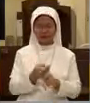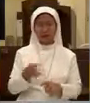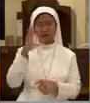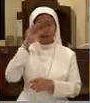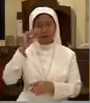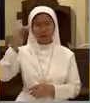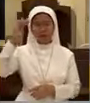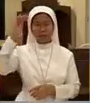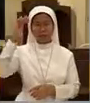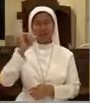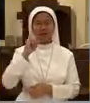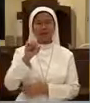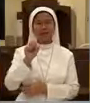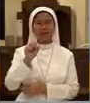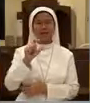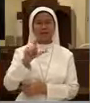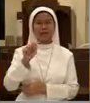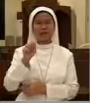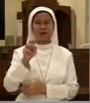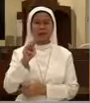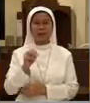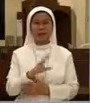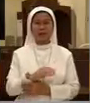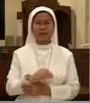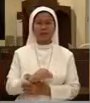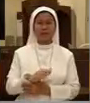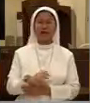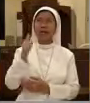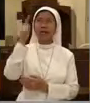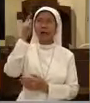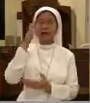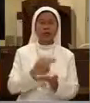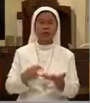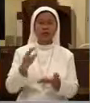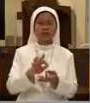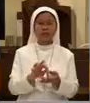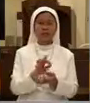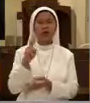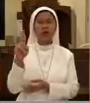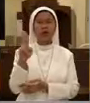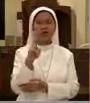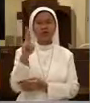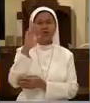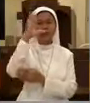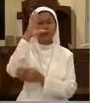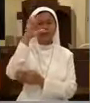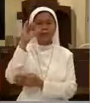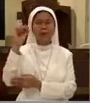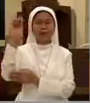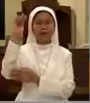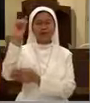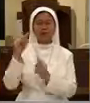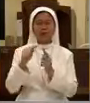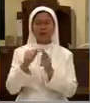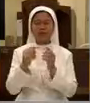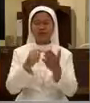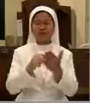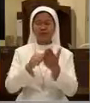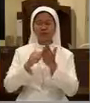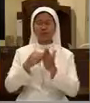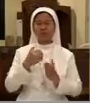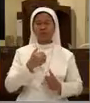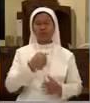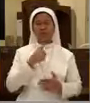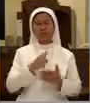In a way, he was used by the Holy Spirit, you know, to show me what